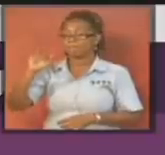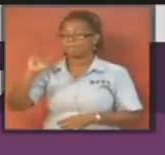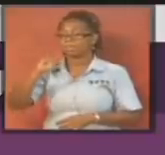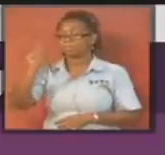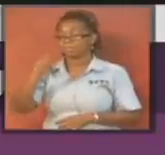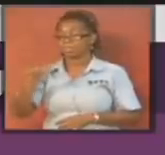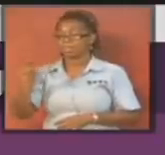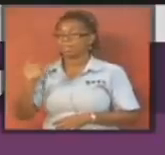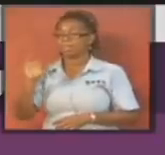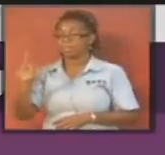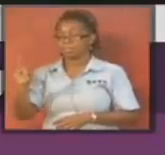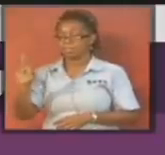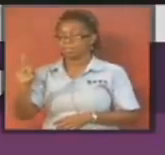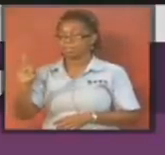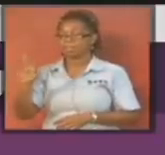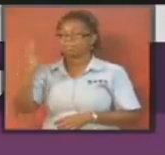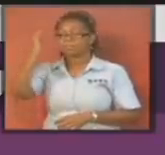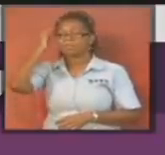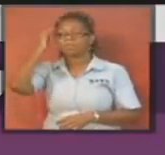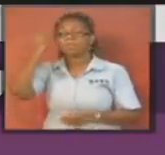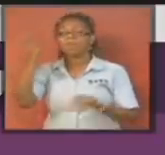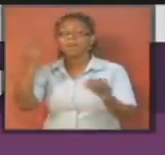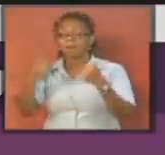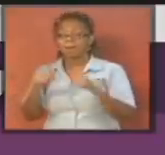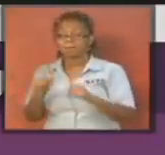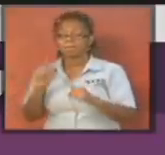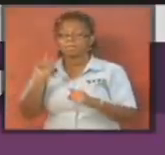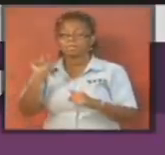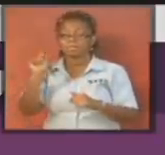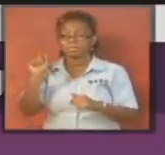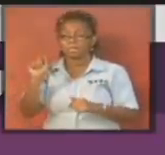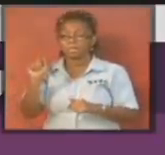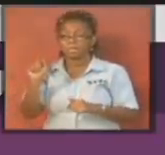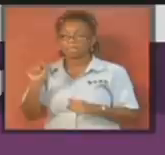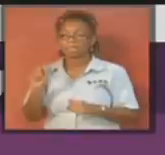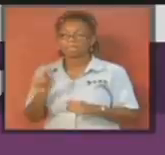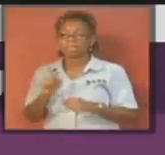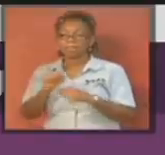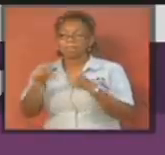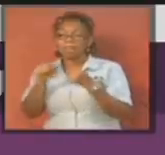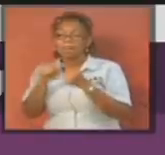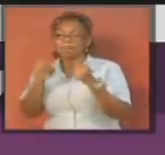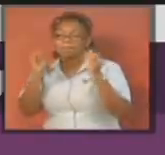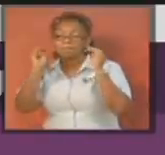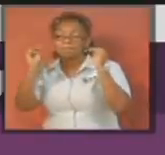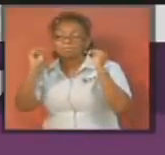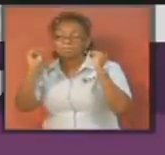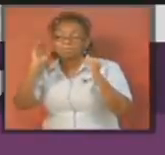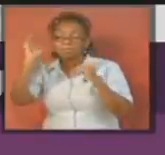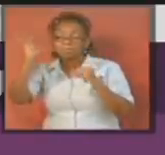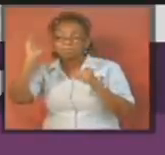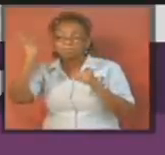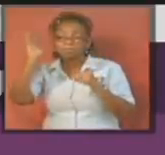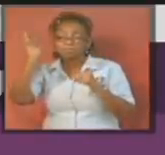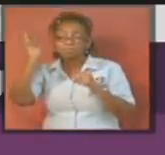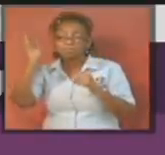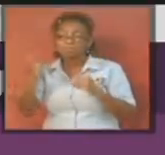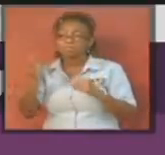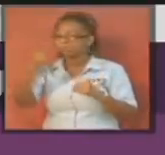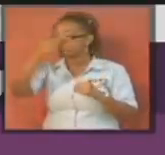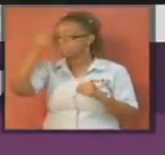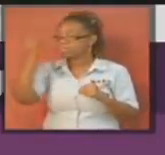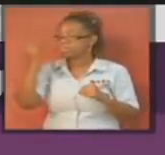on Saturday when the ministry would have held a press conference, including the health minister, the prime minister, and so on, because no word of that was